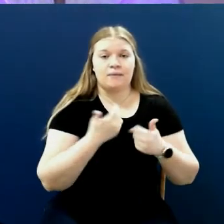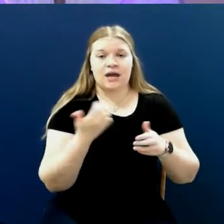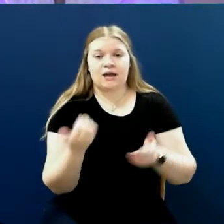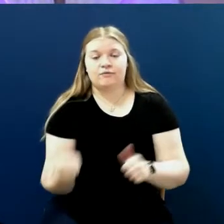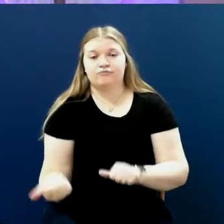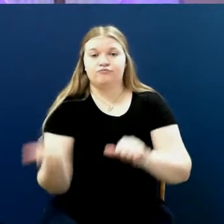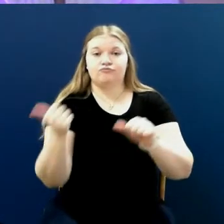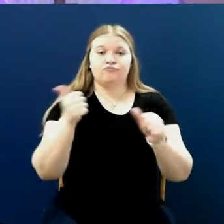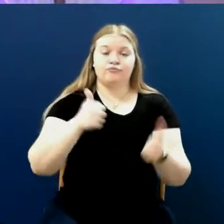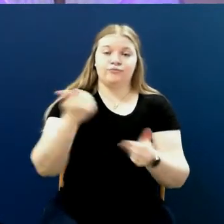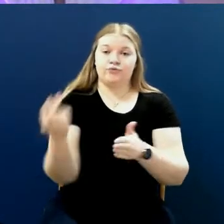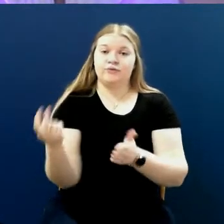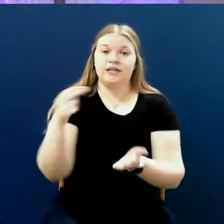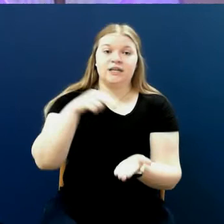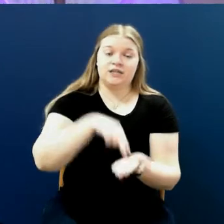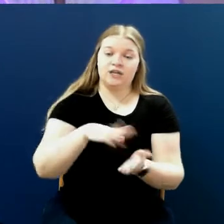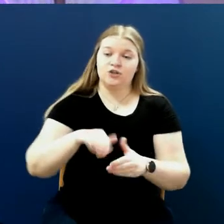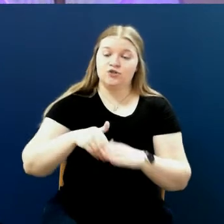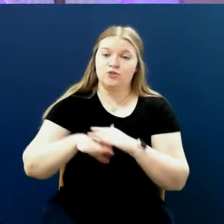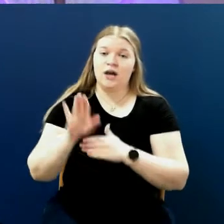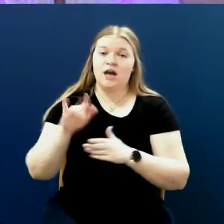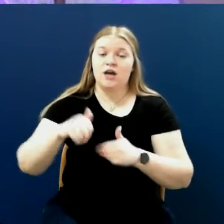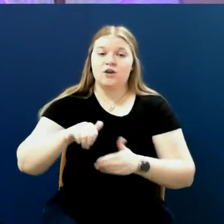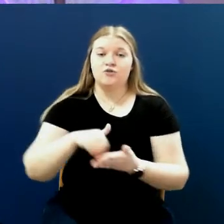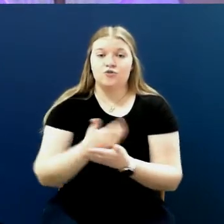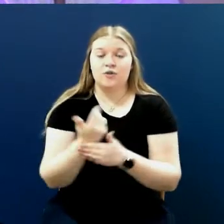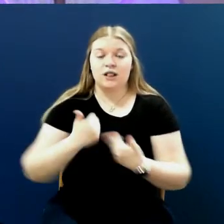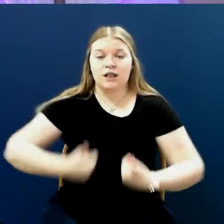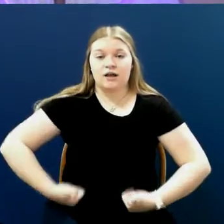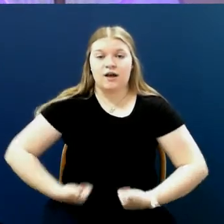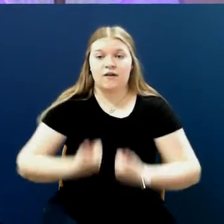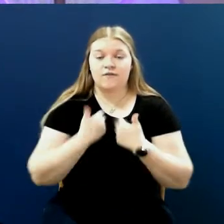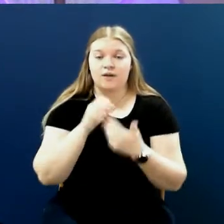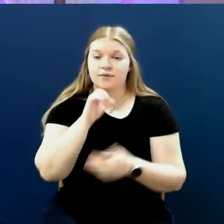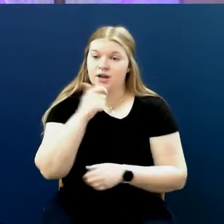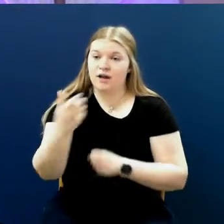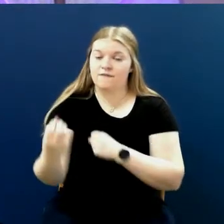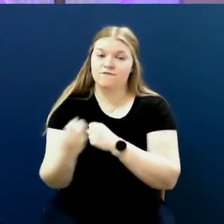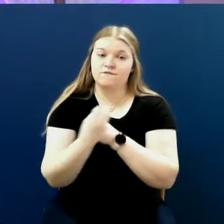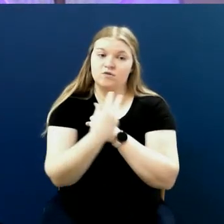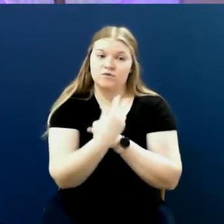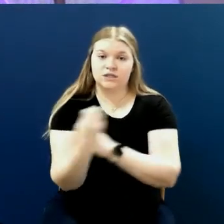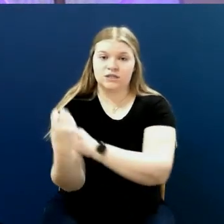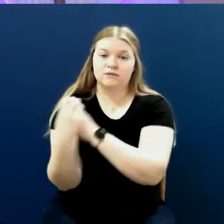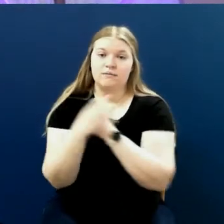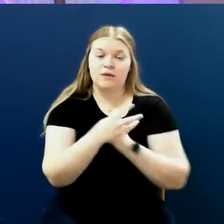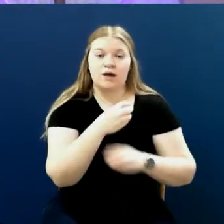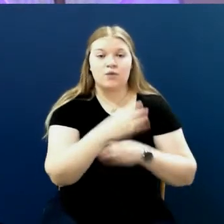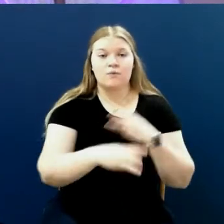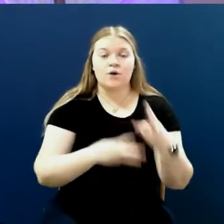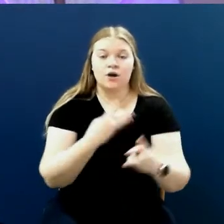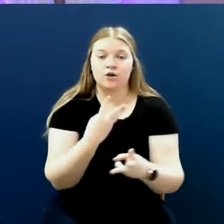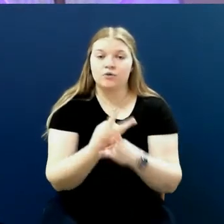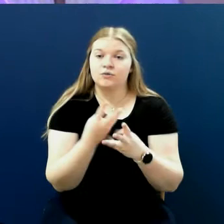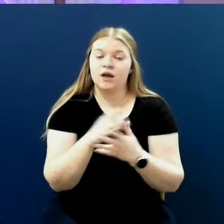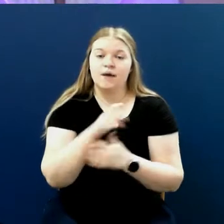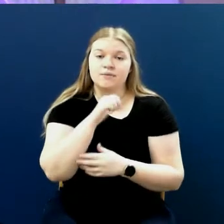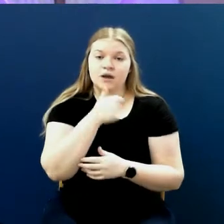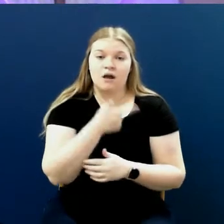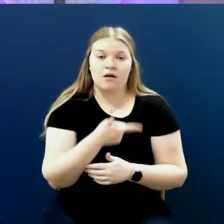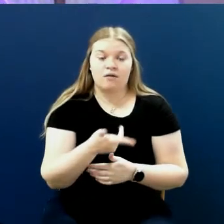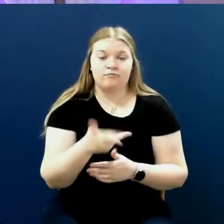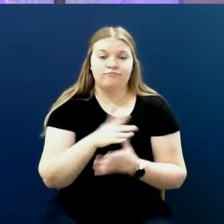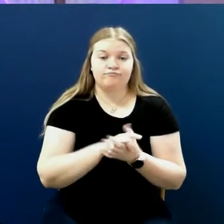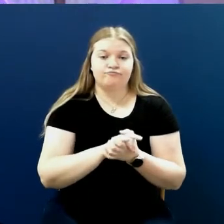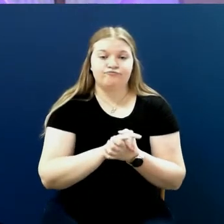out of that water into a new life where I am no longer being influenced by the world around me. I'm no longer listening to my